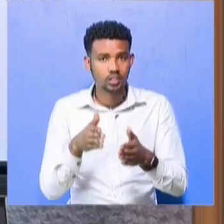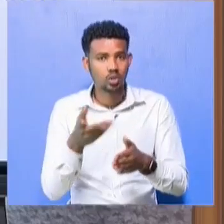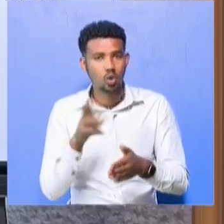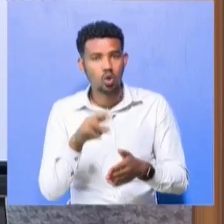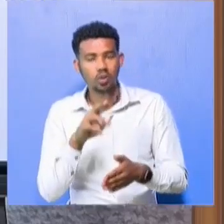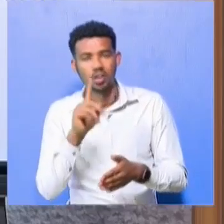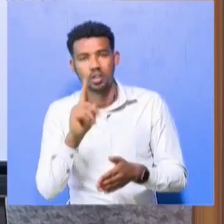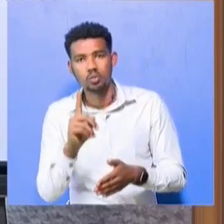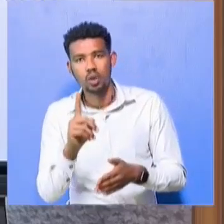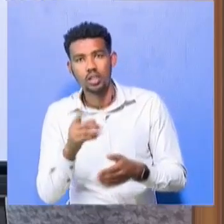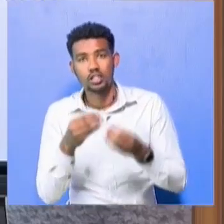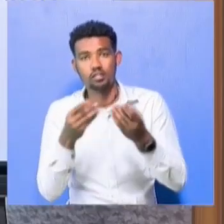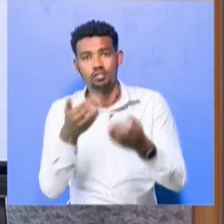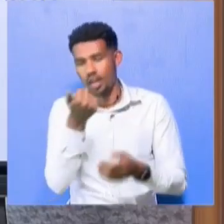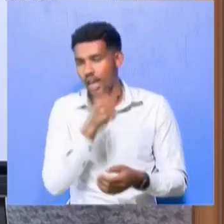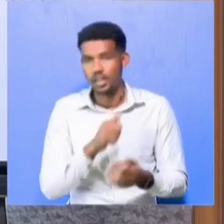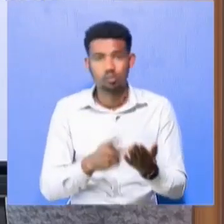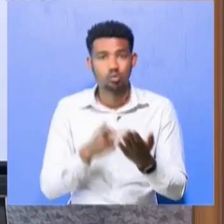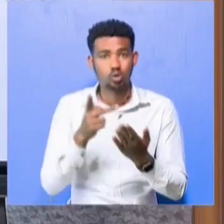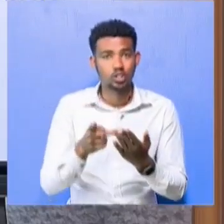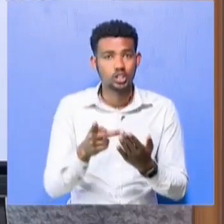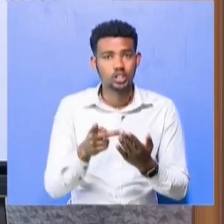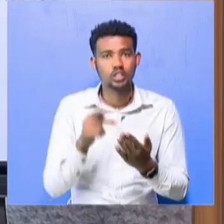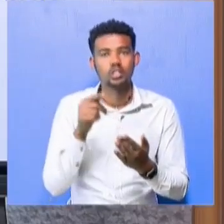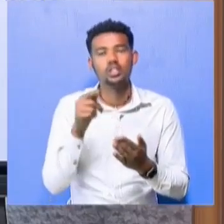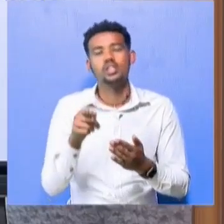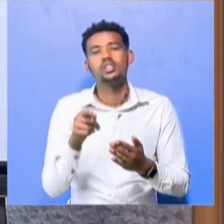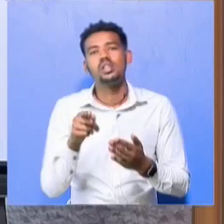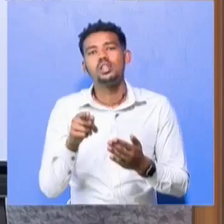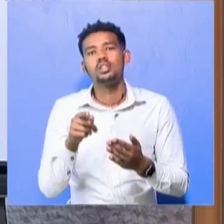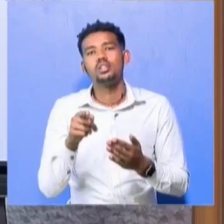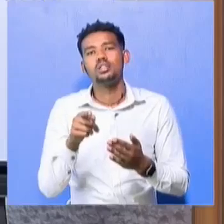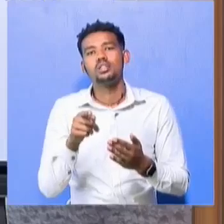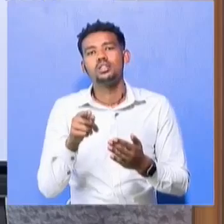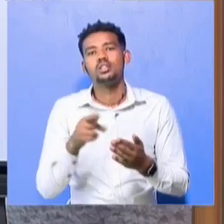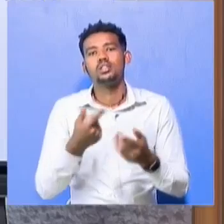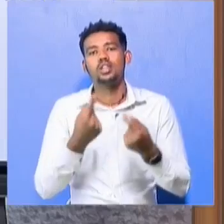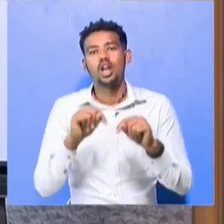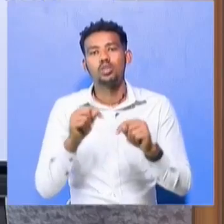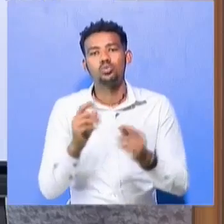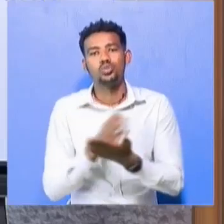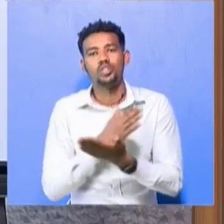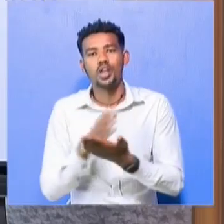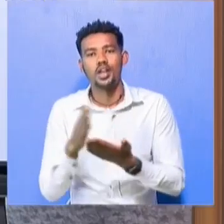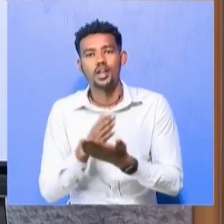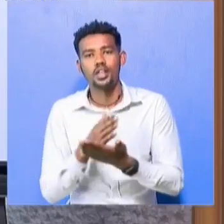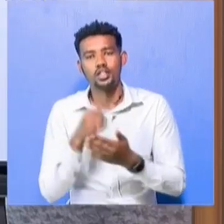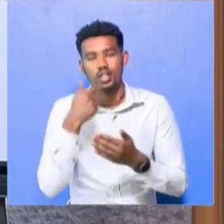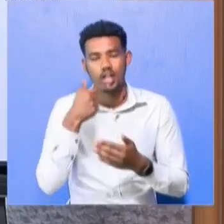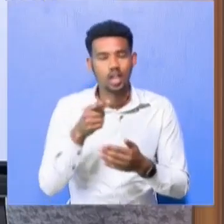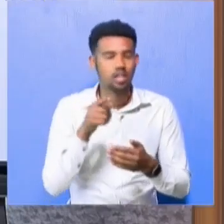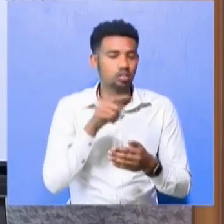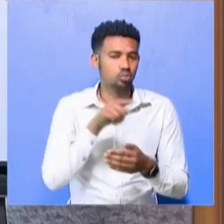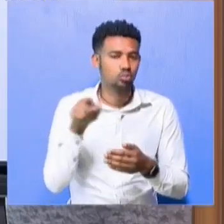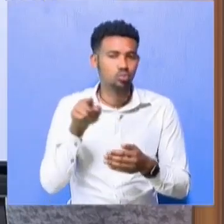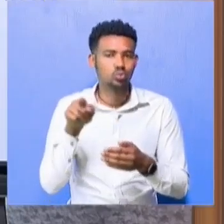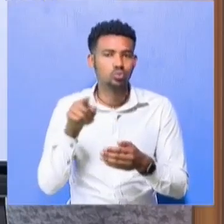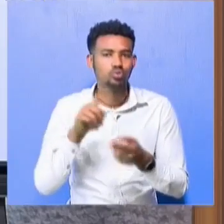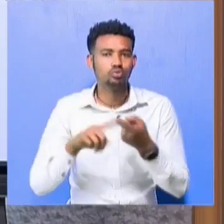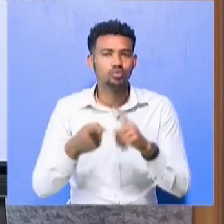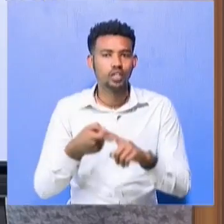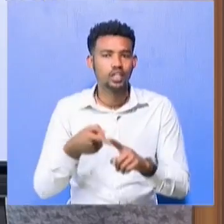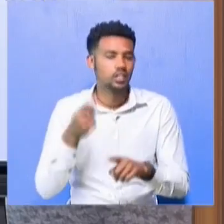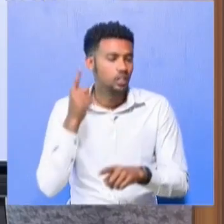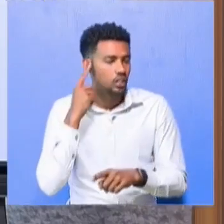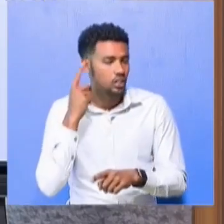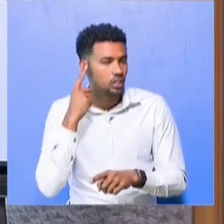will give you any kind of projects and then just try to share and tell to your friends, and he's going to listen